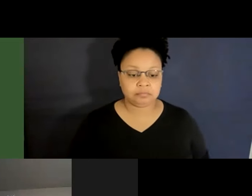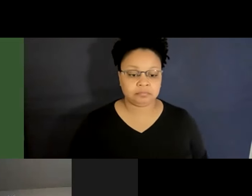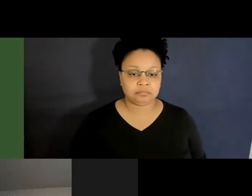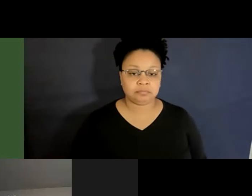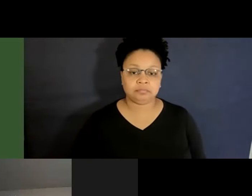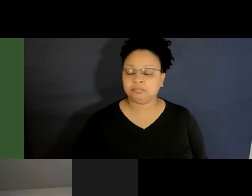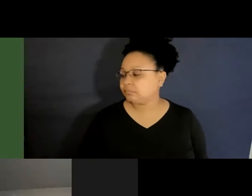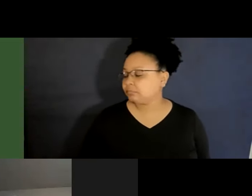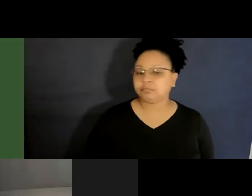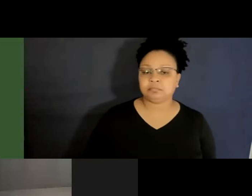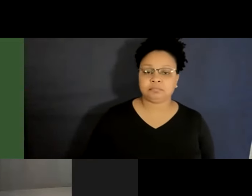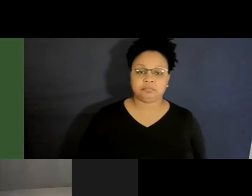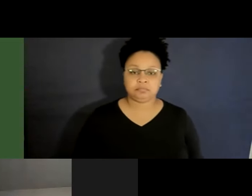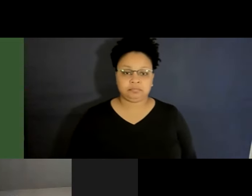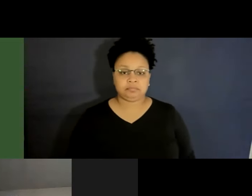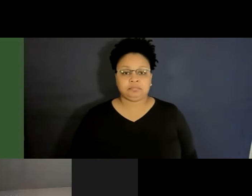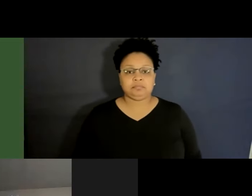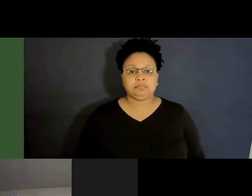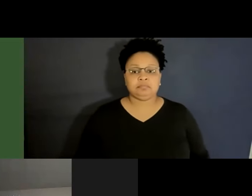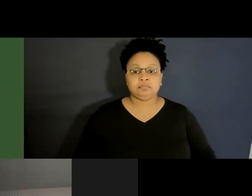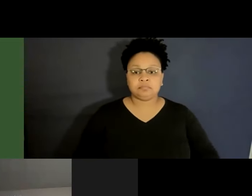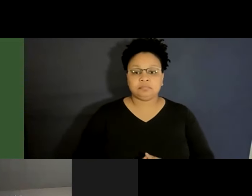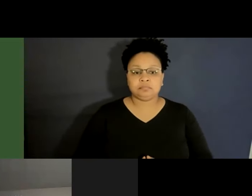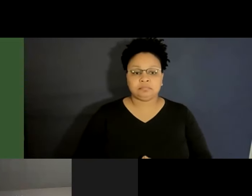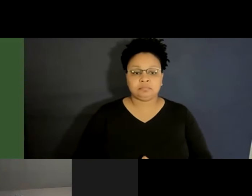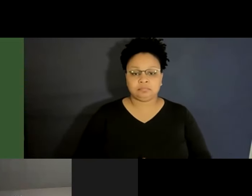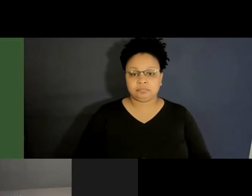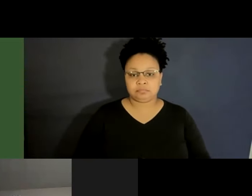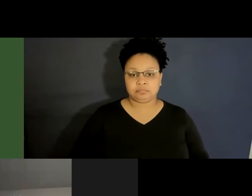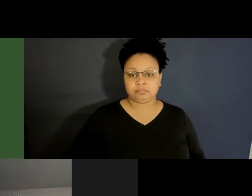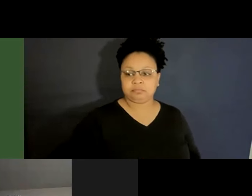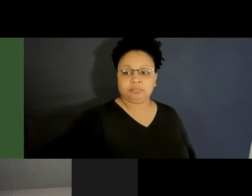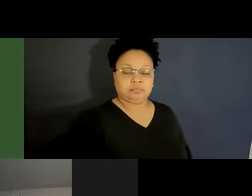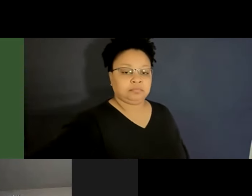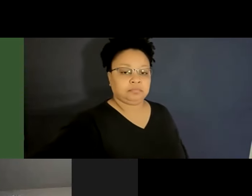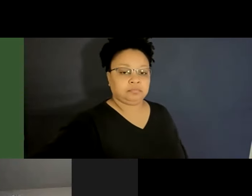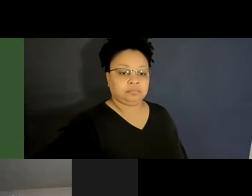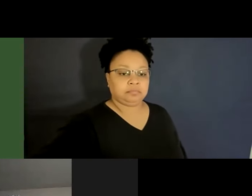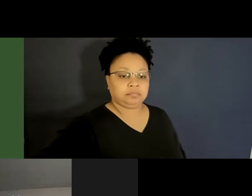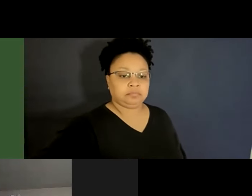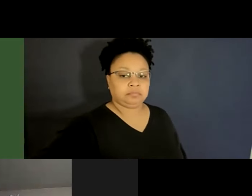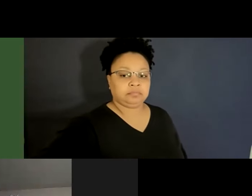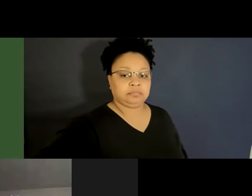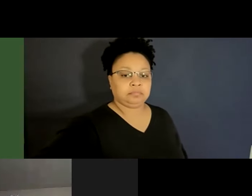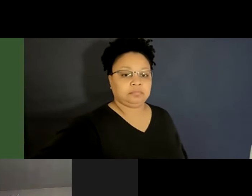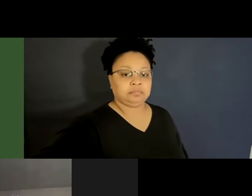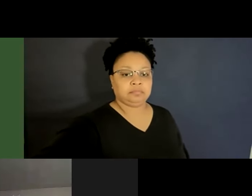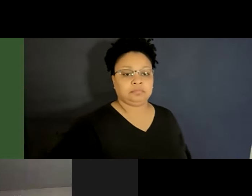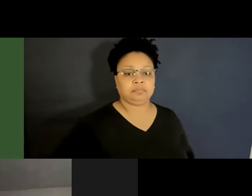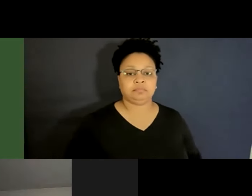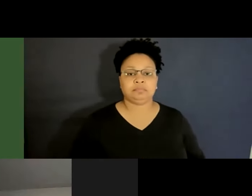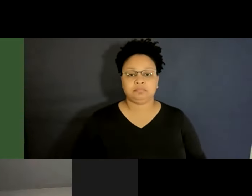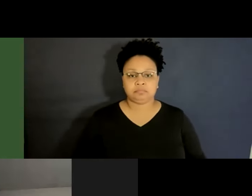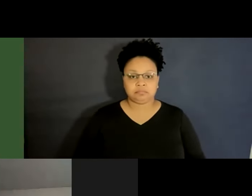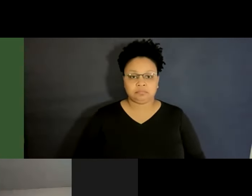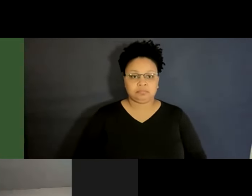of like the order of things, as soon as we start, we're going to let people in from the waiting room. And then I'm going to go